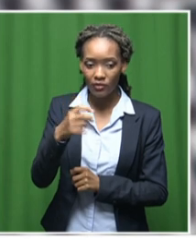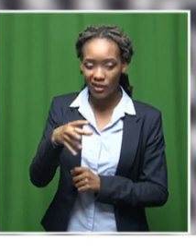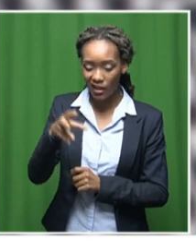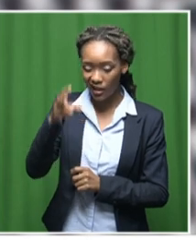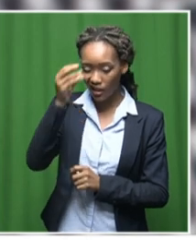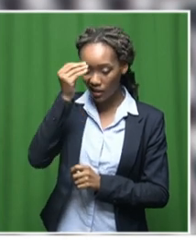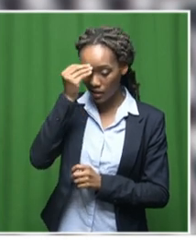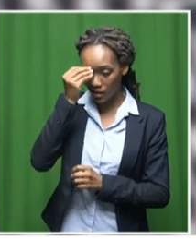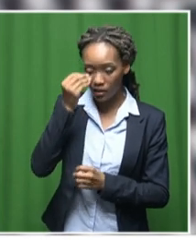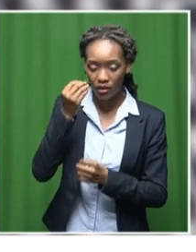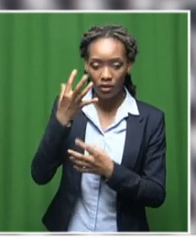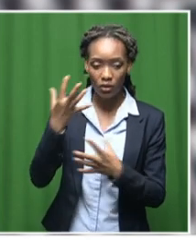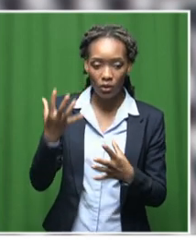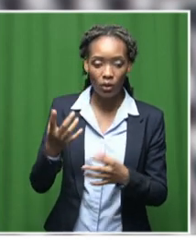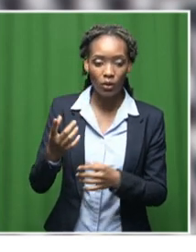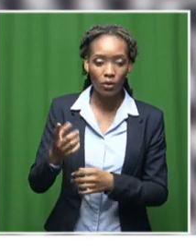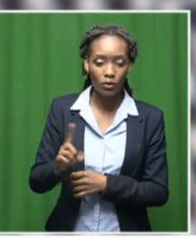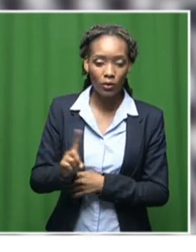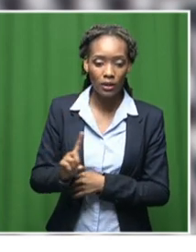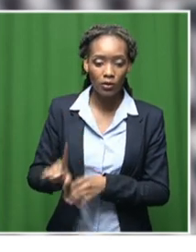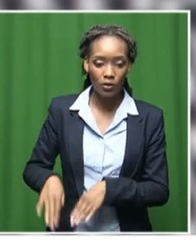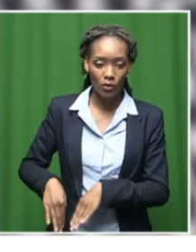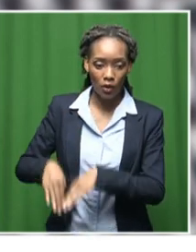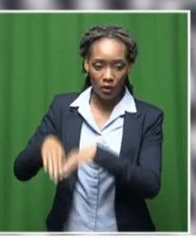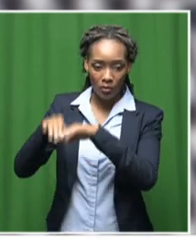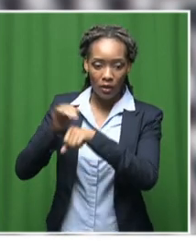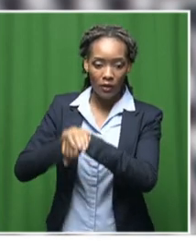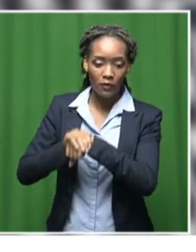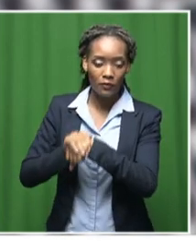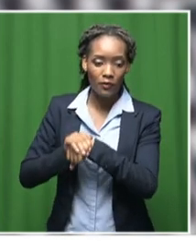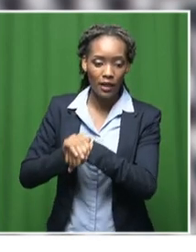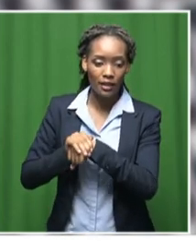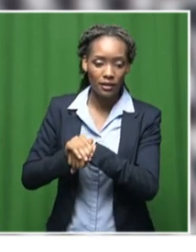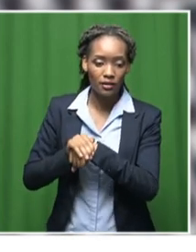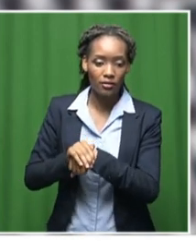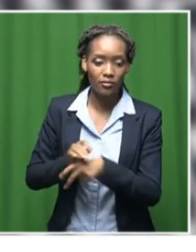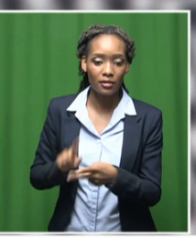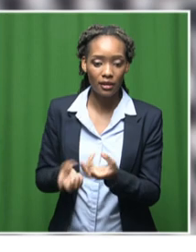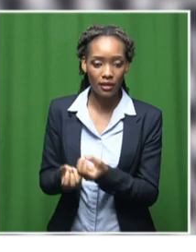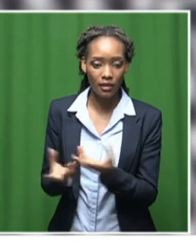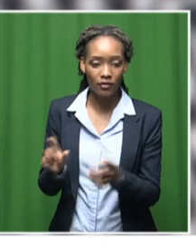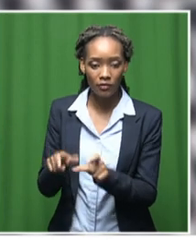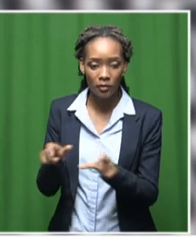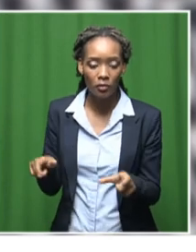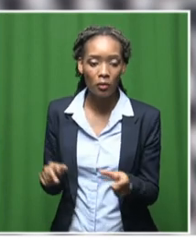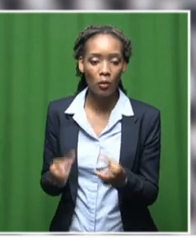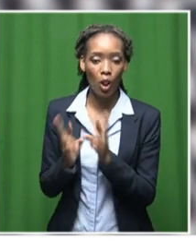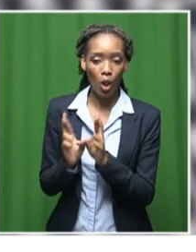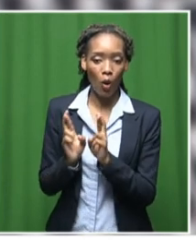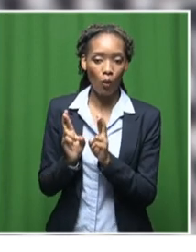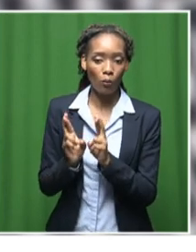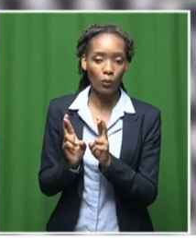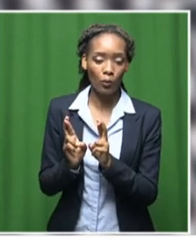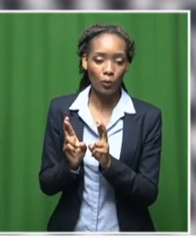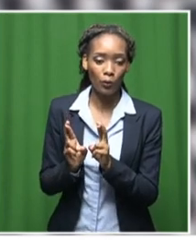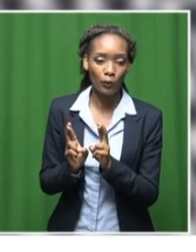9 is all about friendship. It's all about instilling hope. It's about, you know, a friendship that becomes